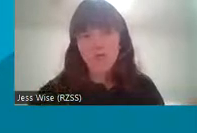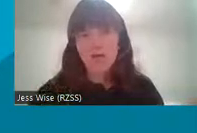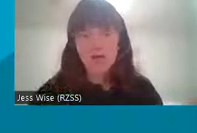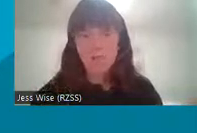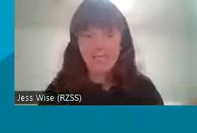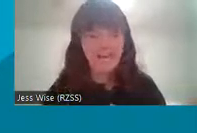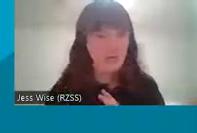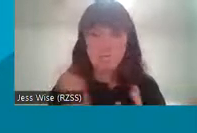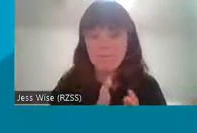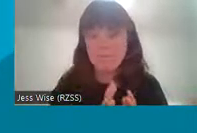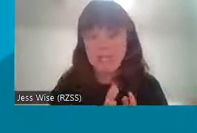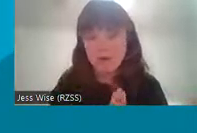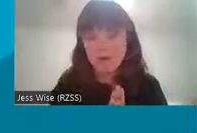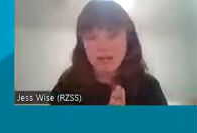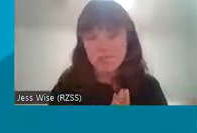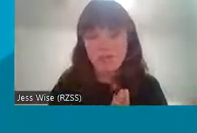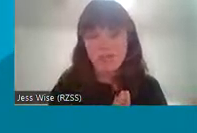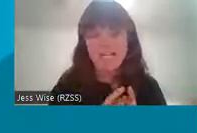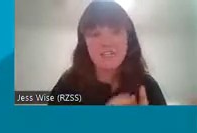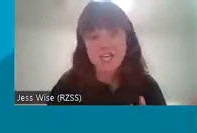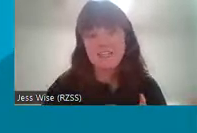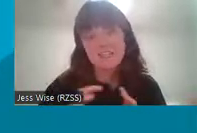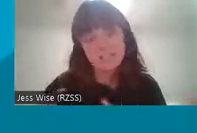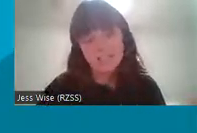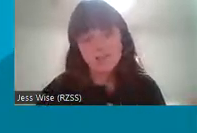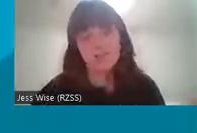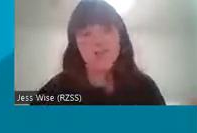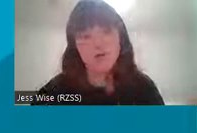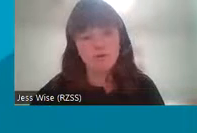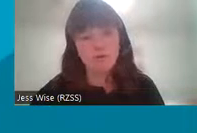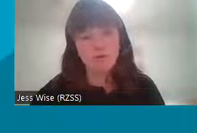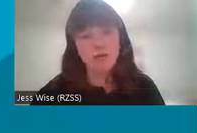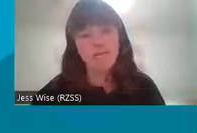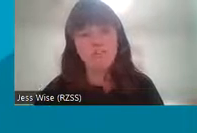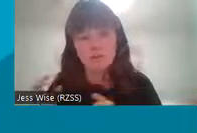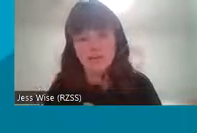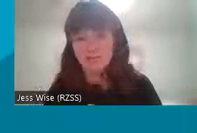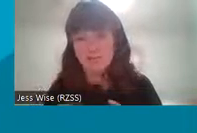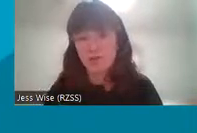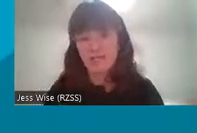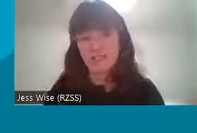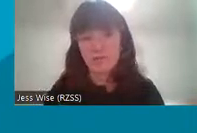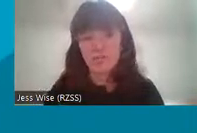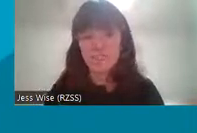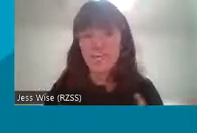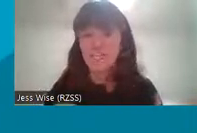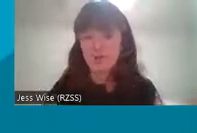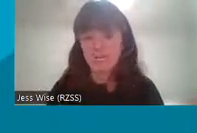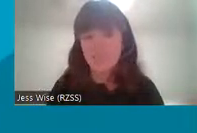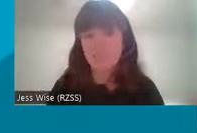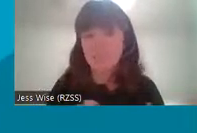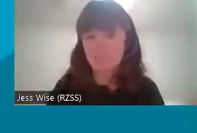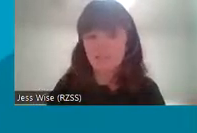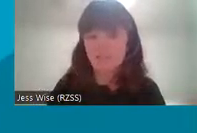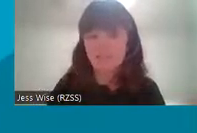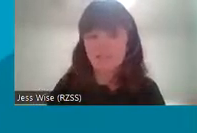normal began immediately on their return, and it changed the nature of the role for a while, and so therefore impacted the volunteer